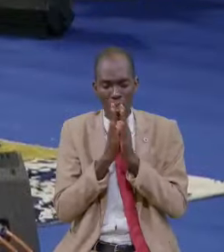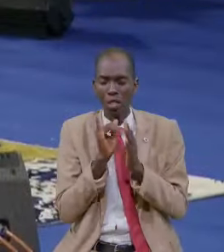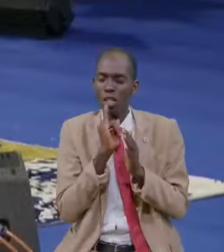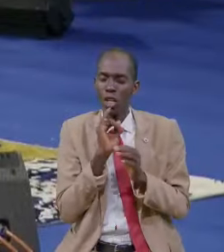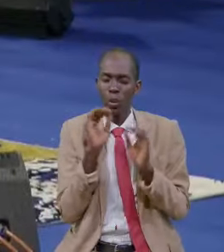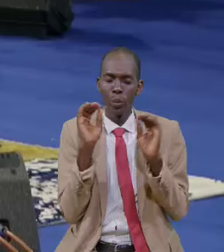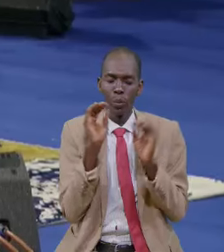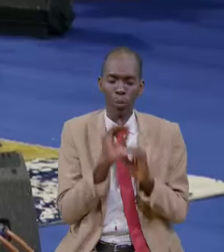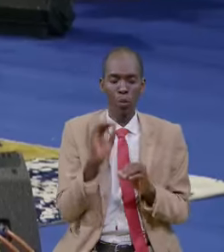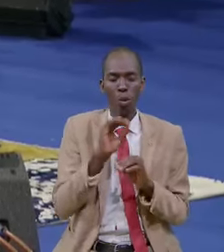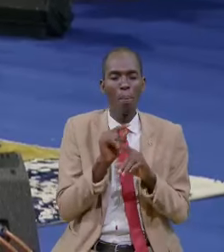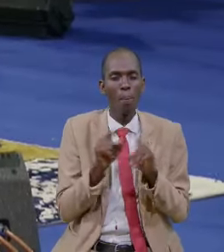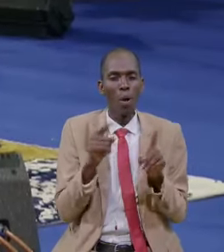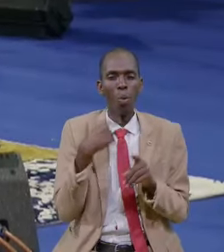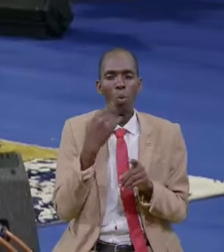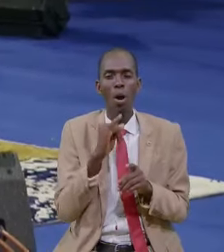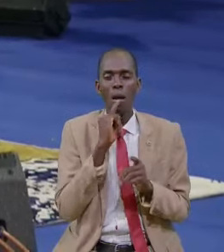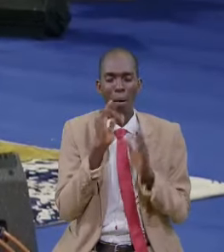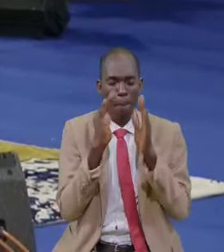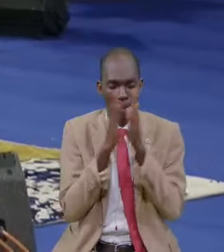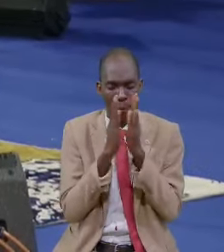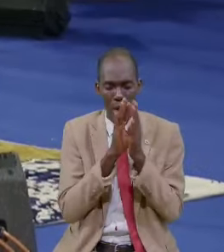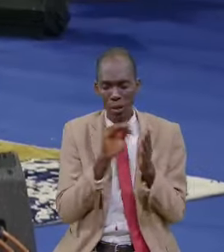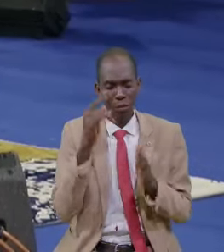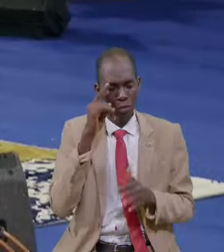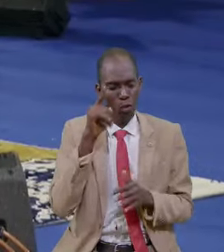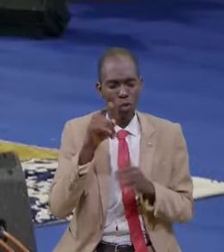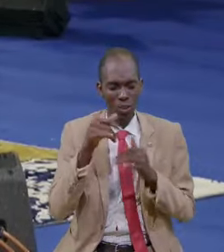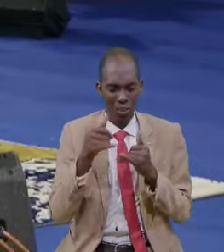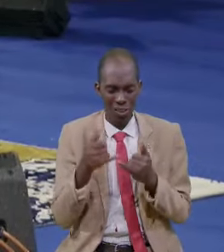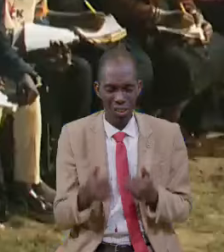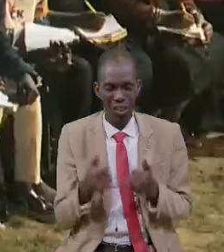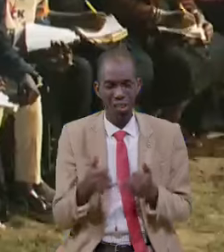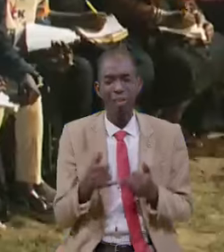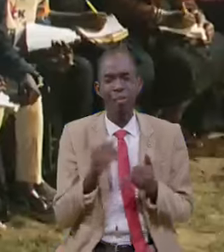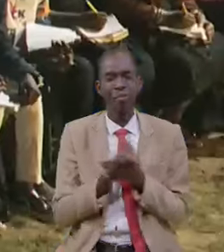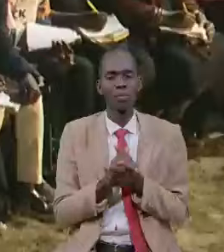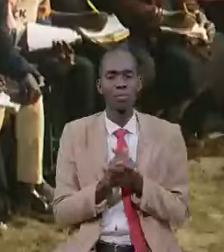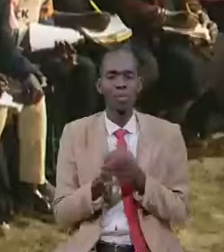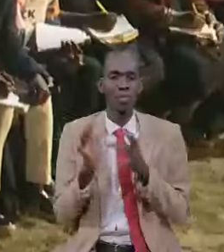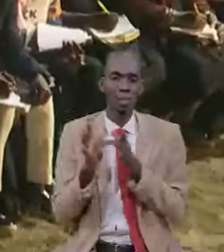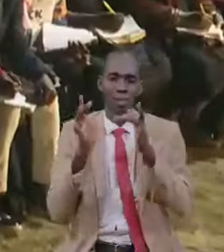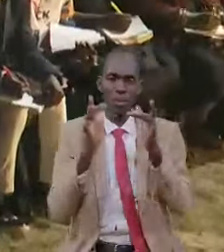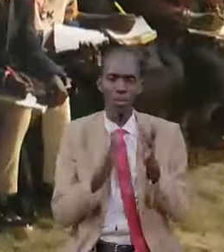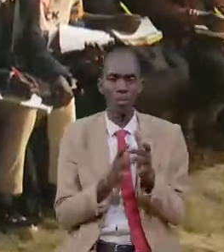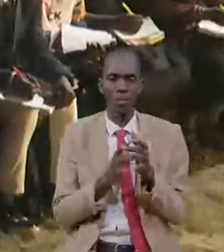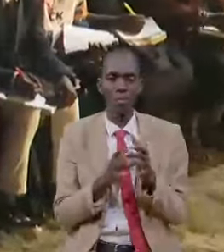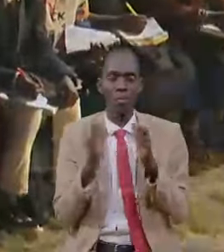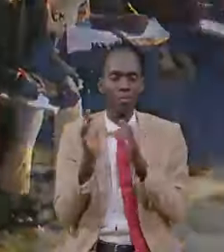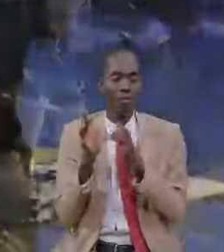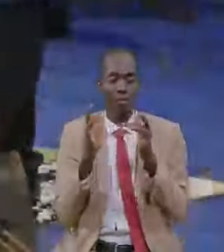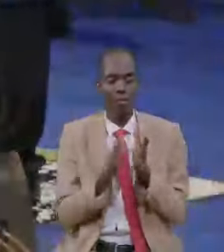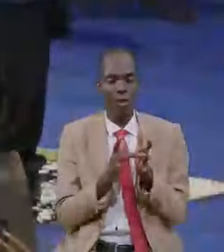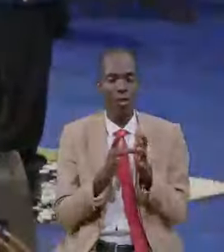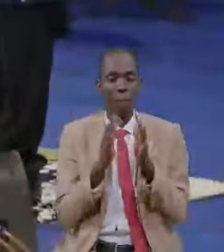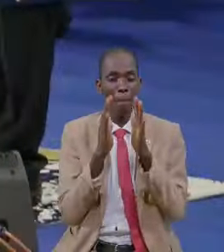praying for you now? I said, who is praying for you? His prayer